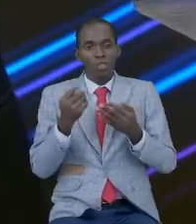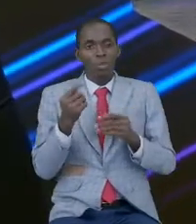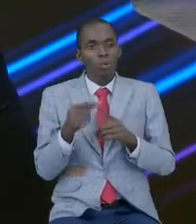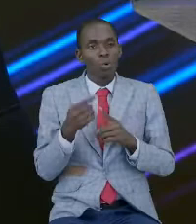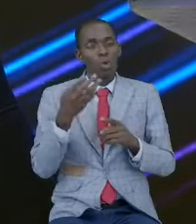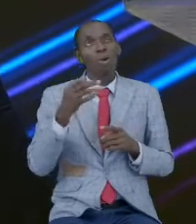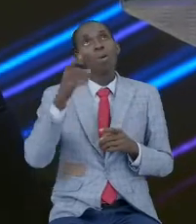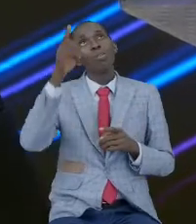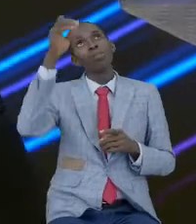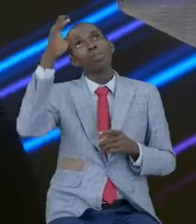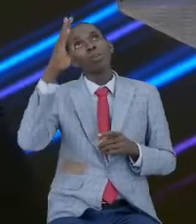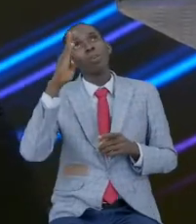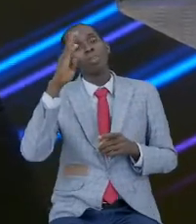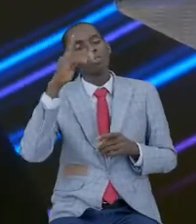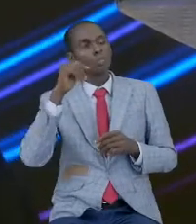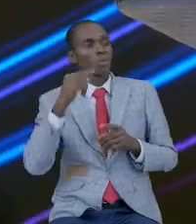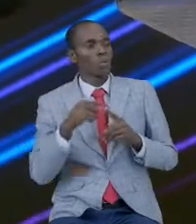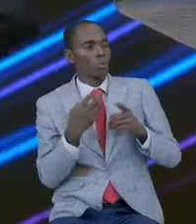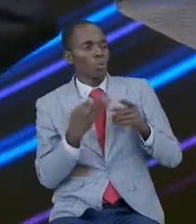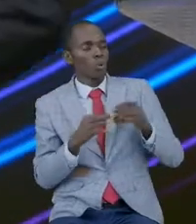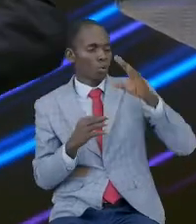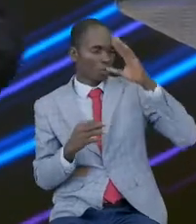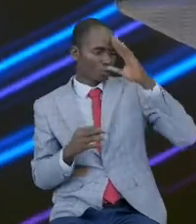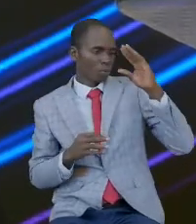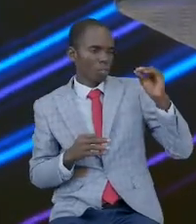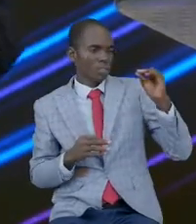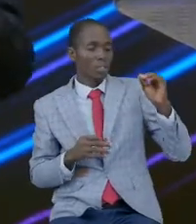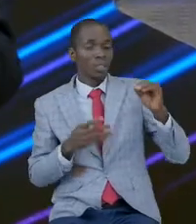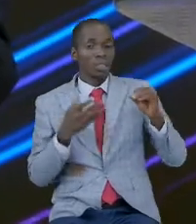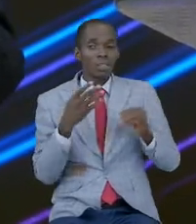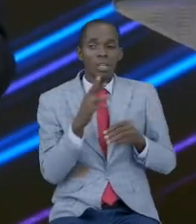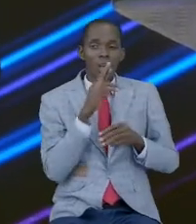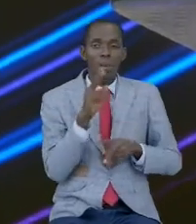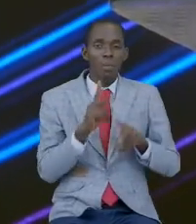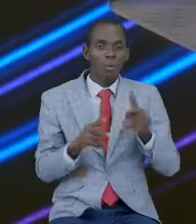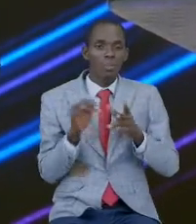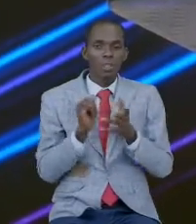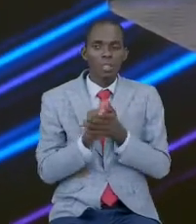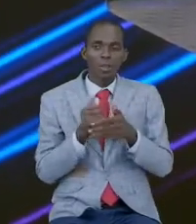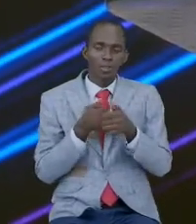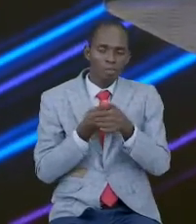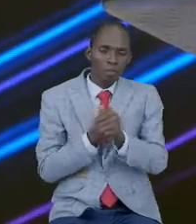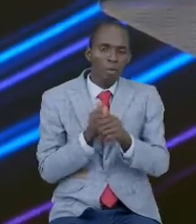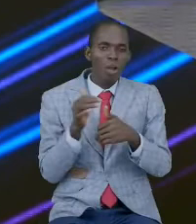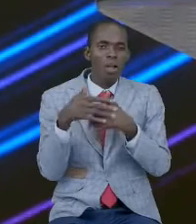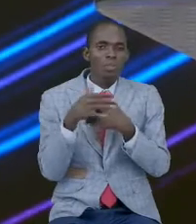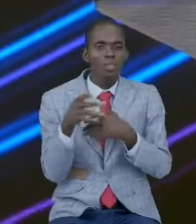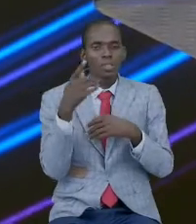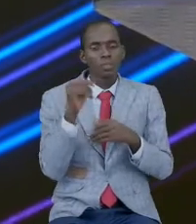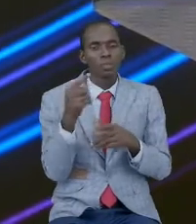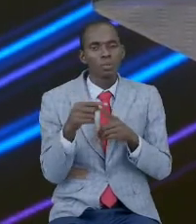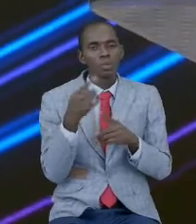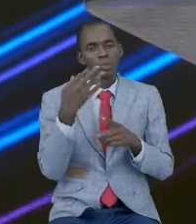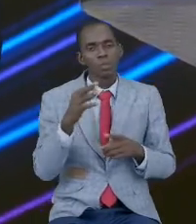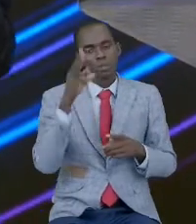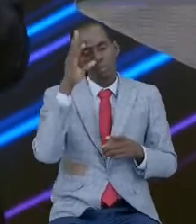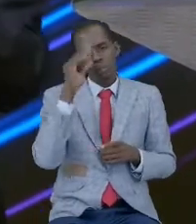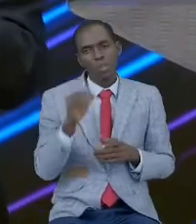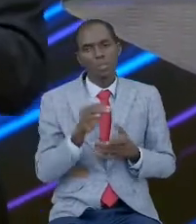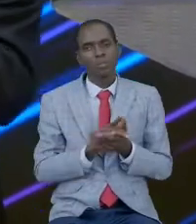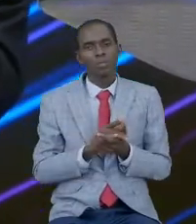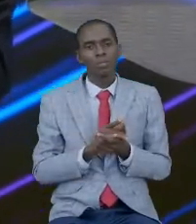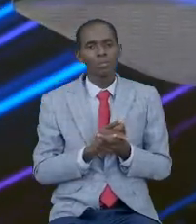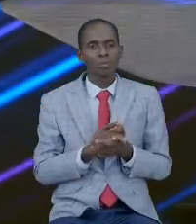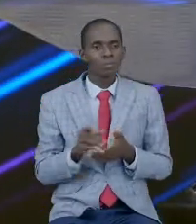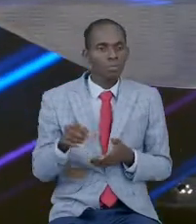word of men. There are people who follow after the word of men. Their